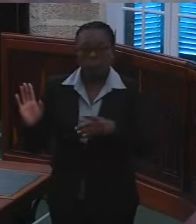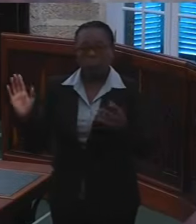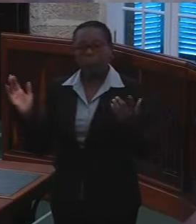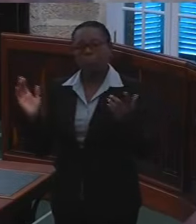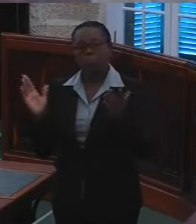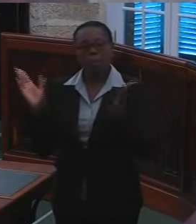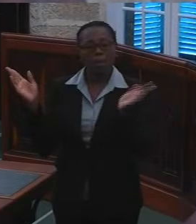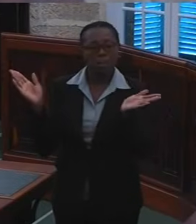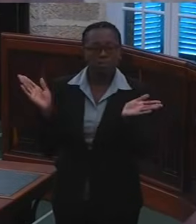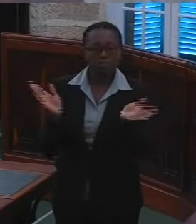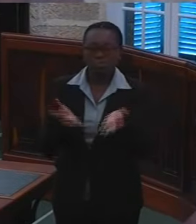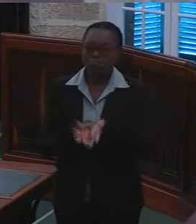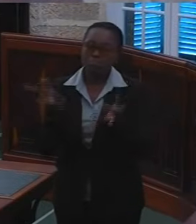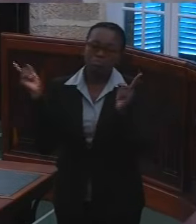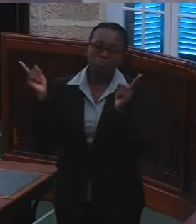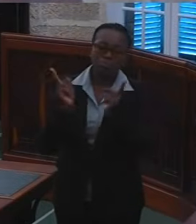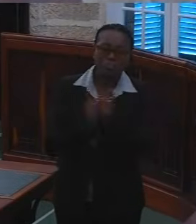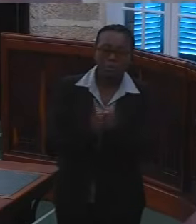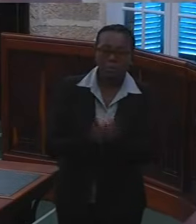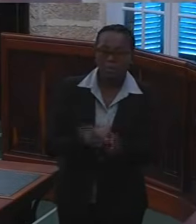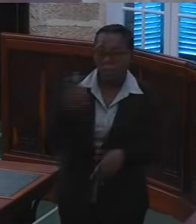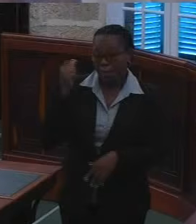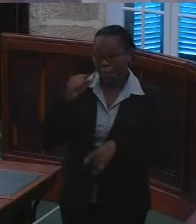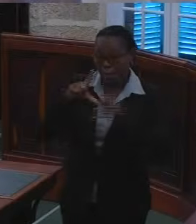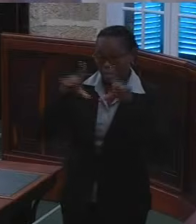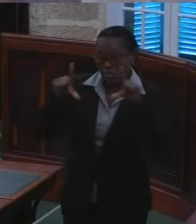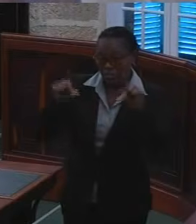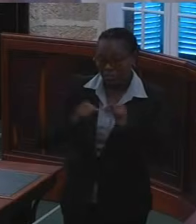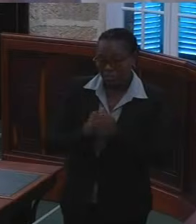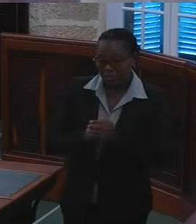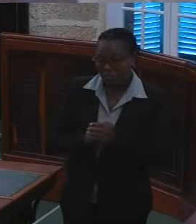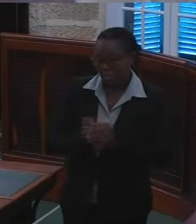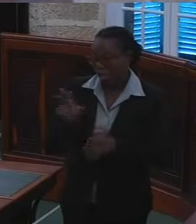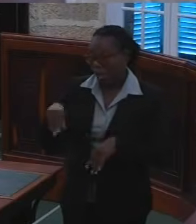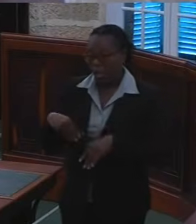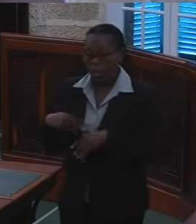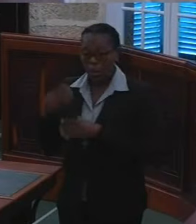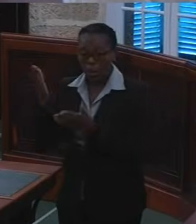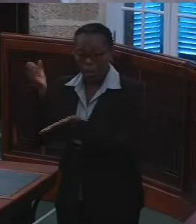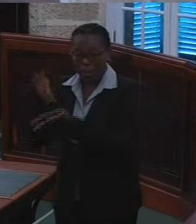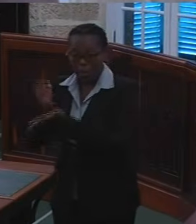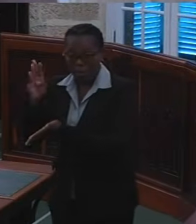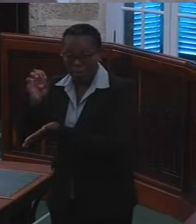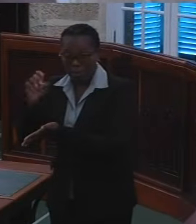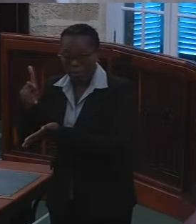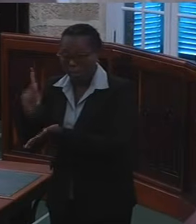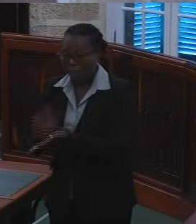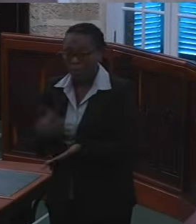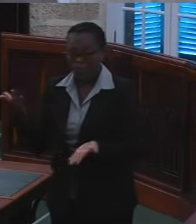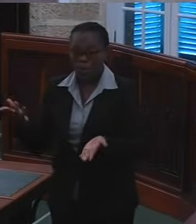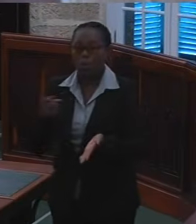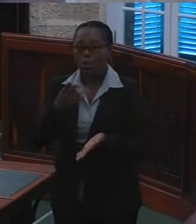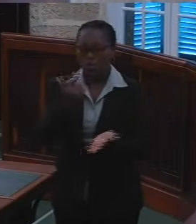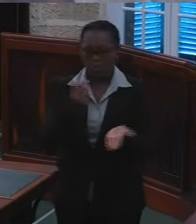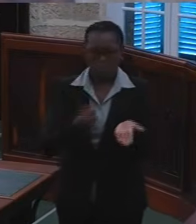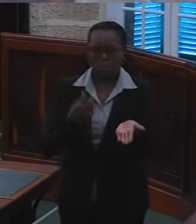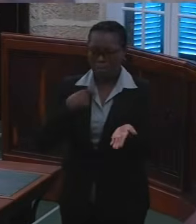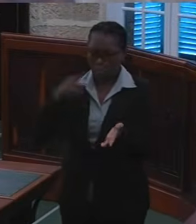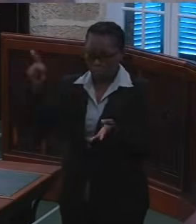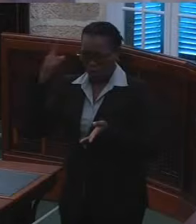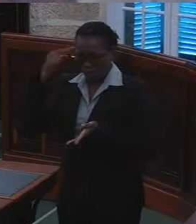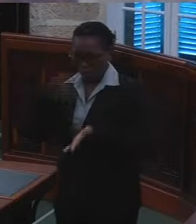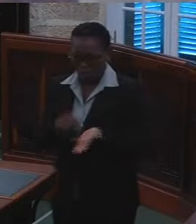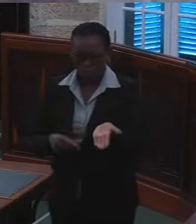their pension checks, to find out which bank they're banking at, get them to sign off on